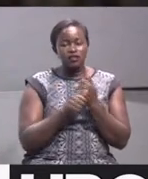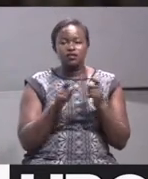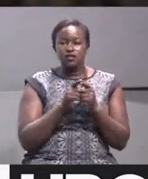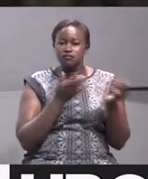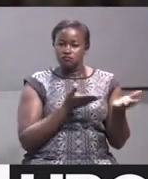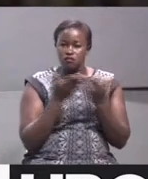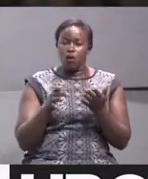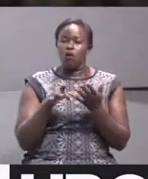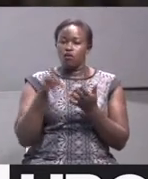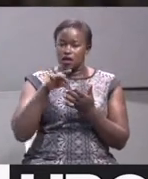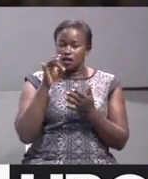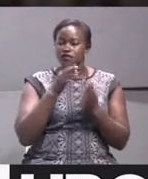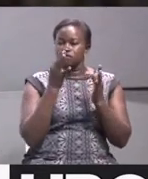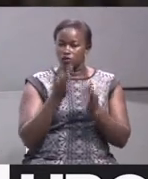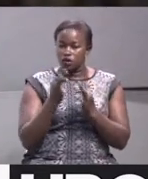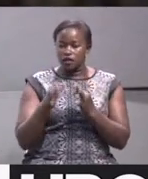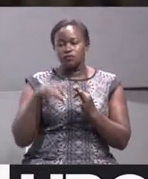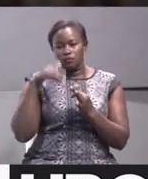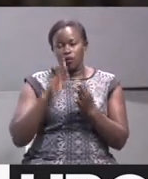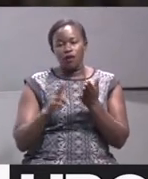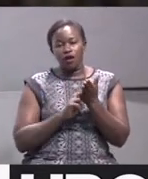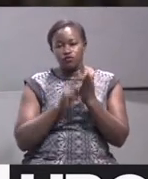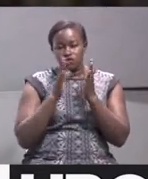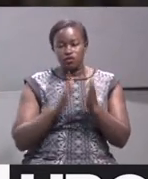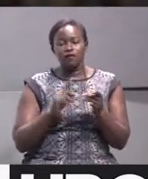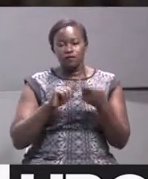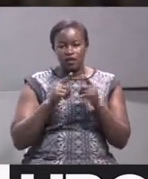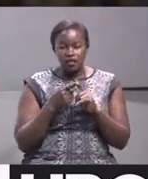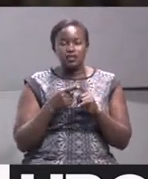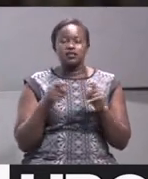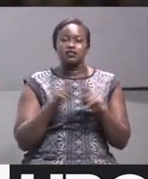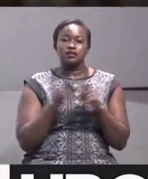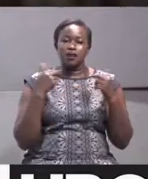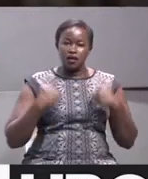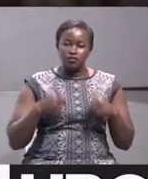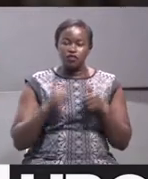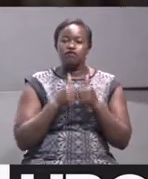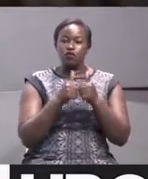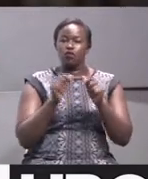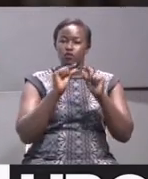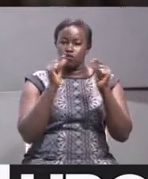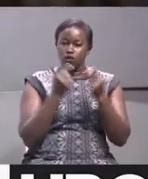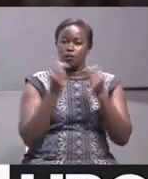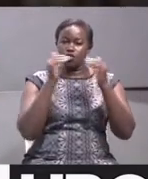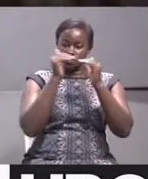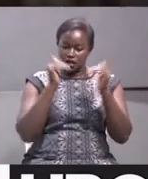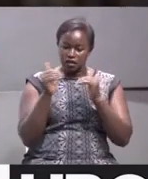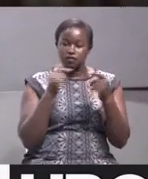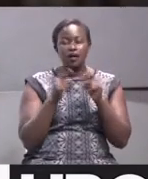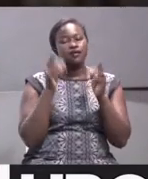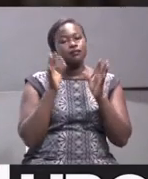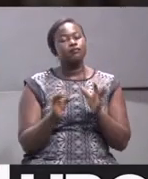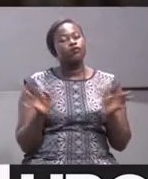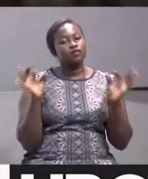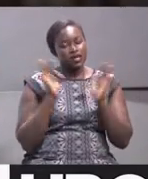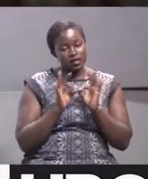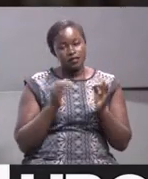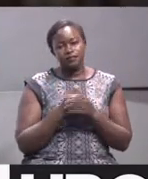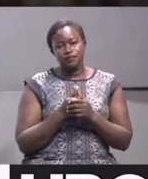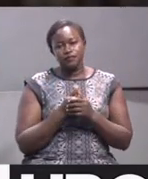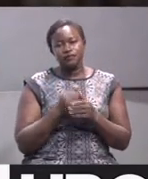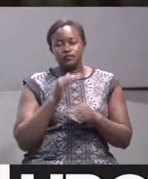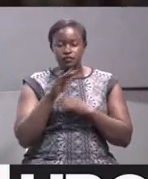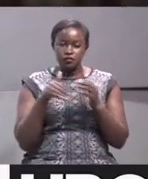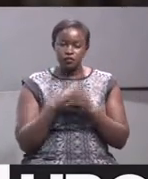alternative products that are more user-friendly, that are healthy according to the global standards. But also most importantly is that all